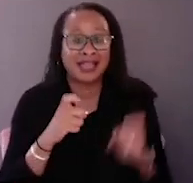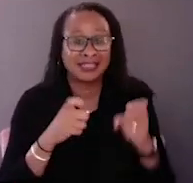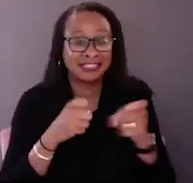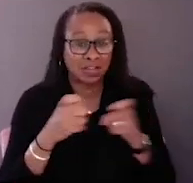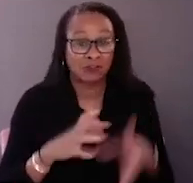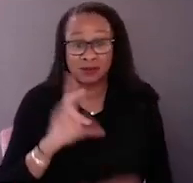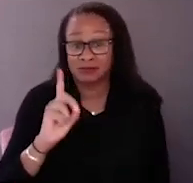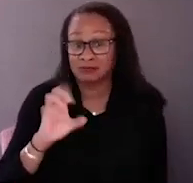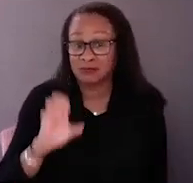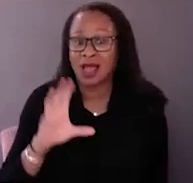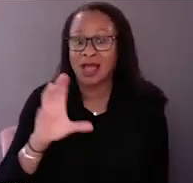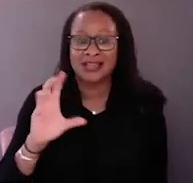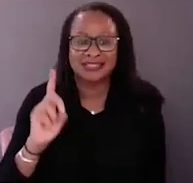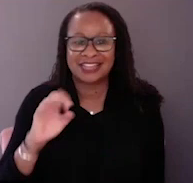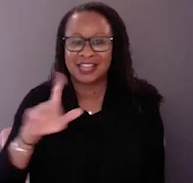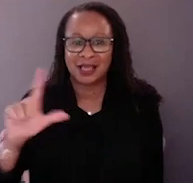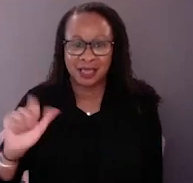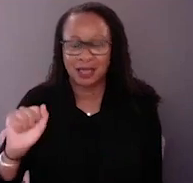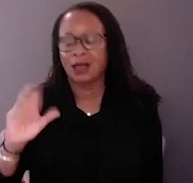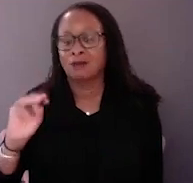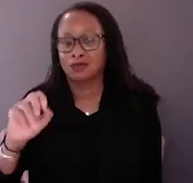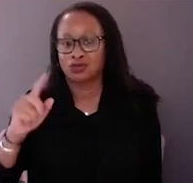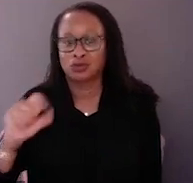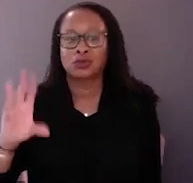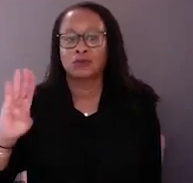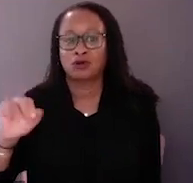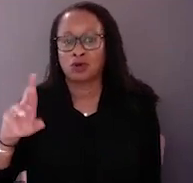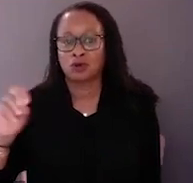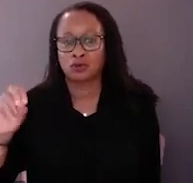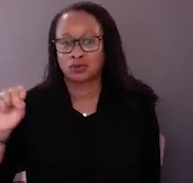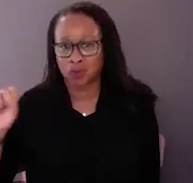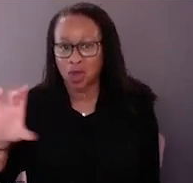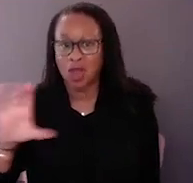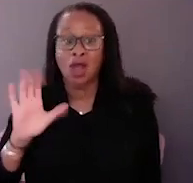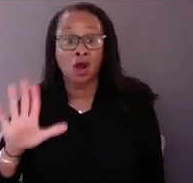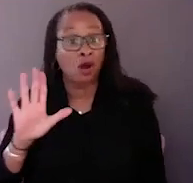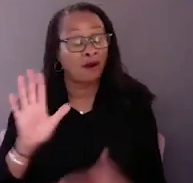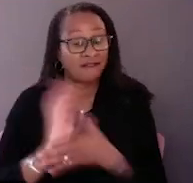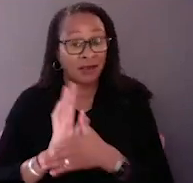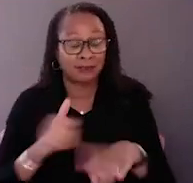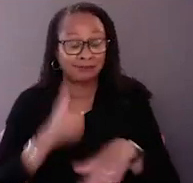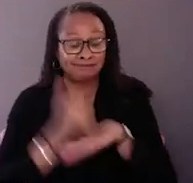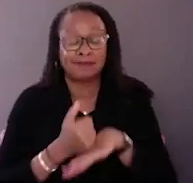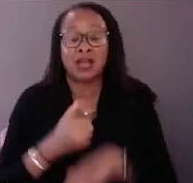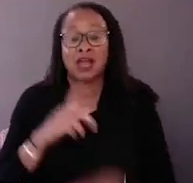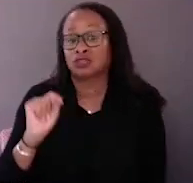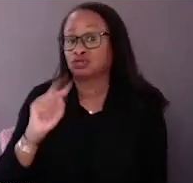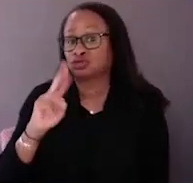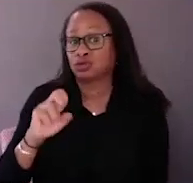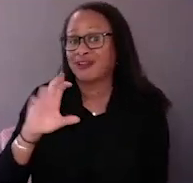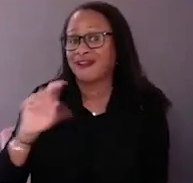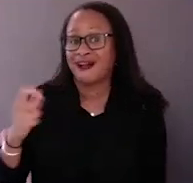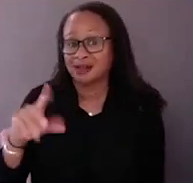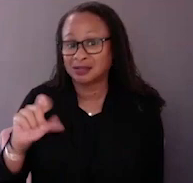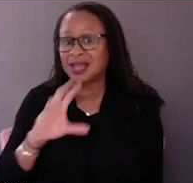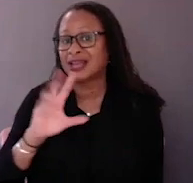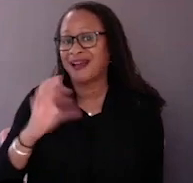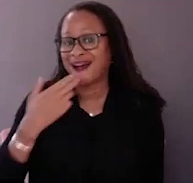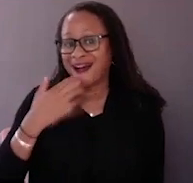Barroso, whose film Mafifa has premiered at the True False Film Festival and Hot Docs in